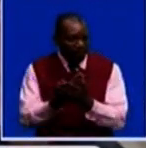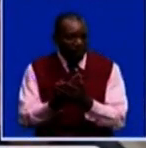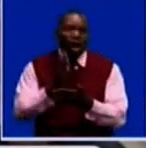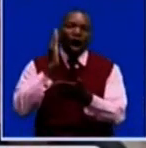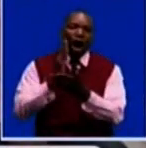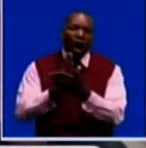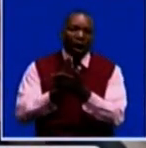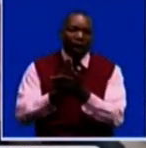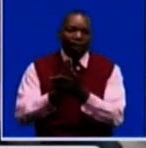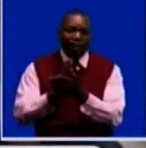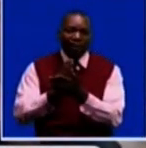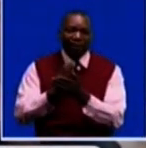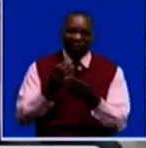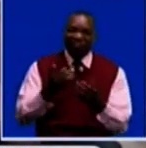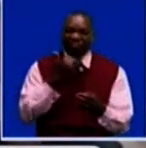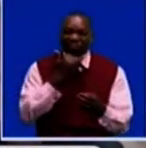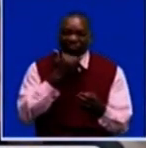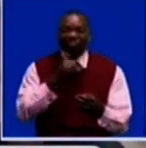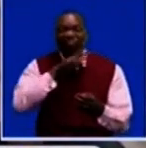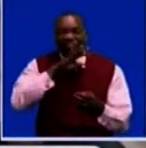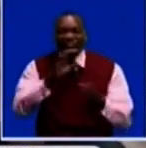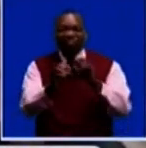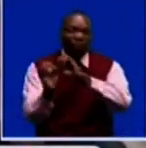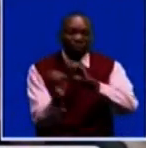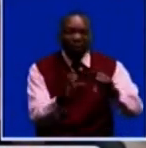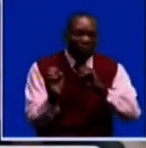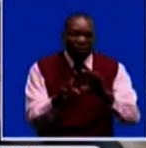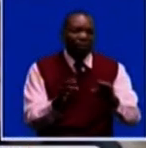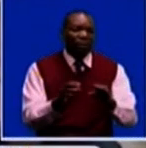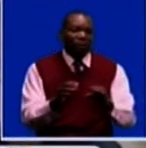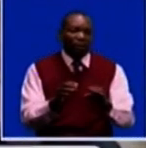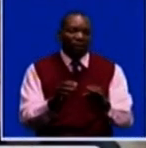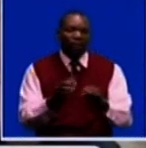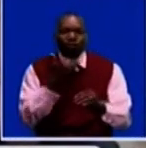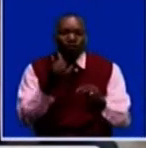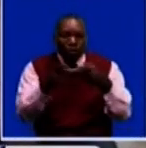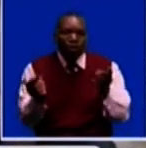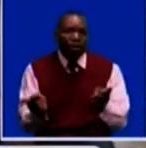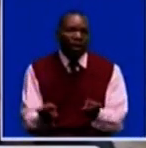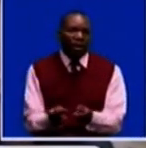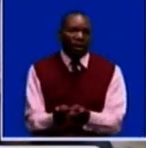further indiscriminate dumping of waste at undesignated places.